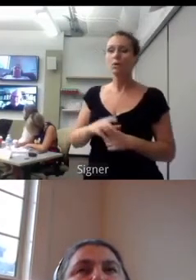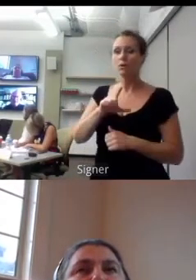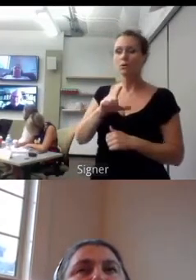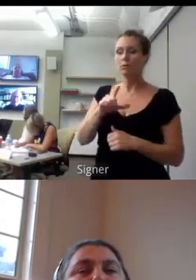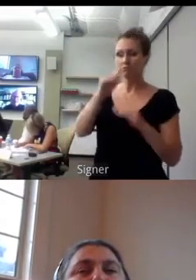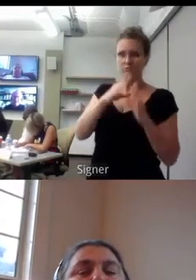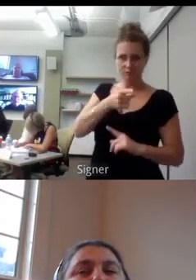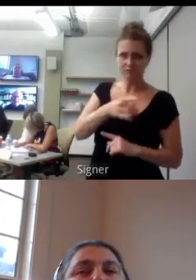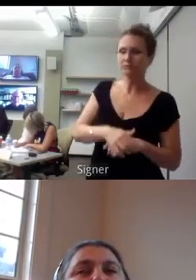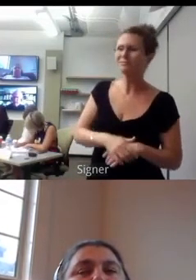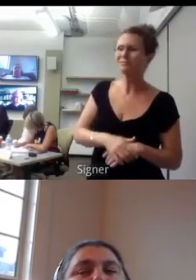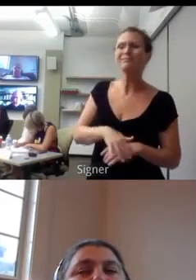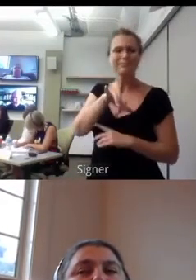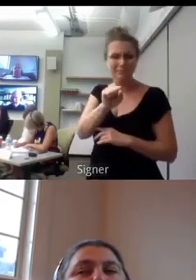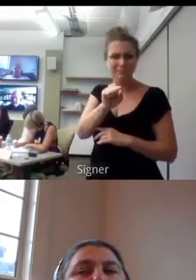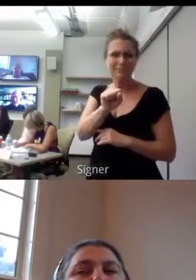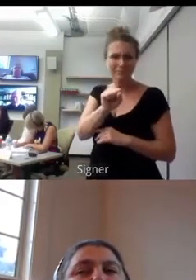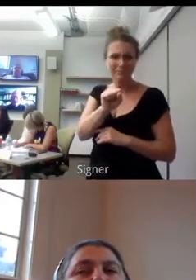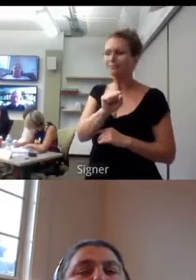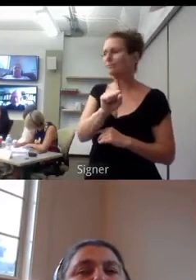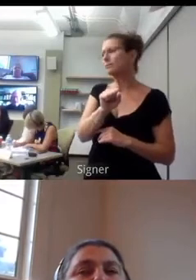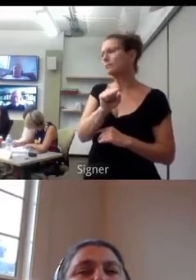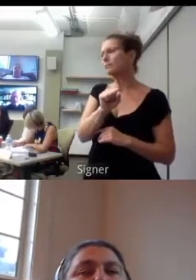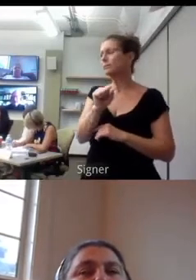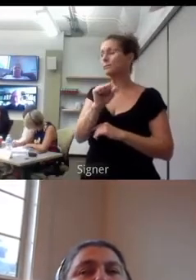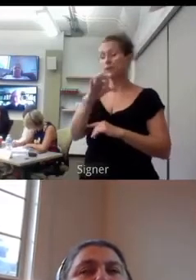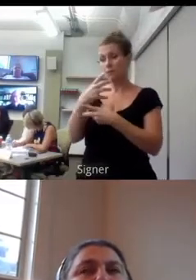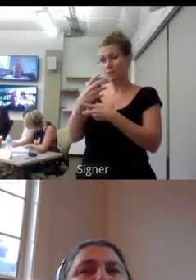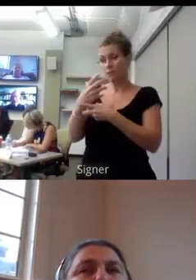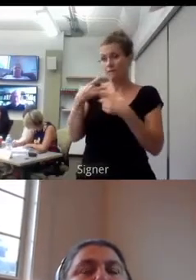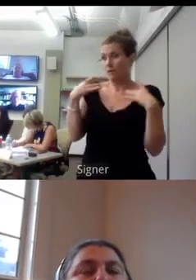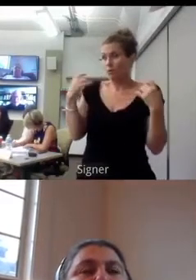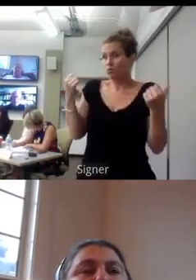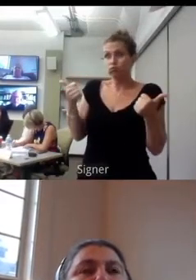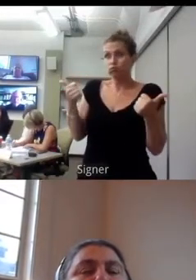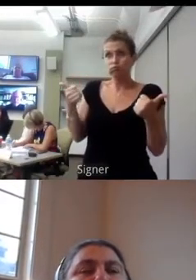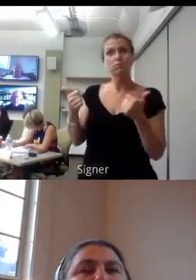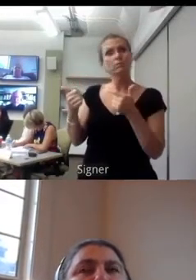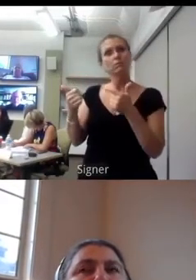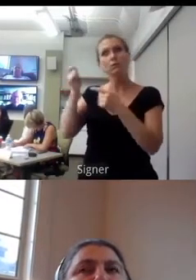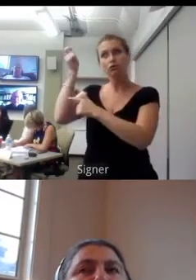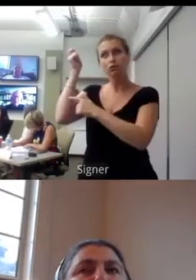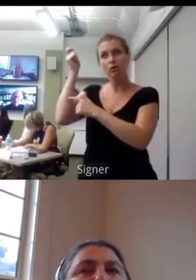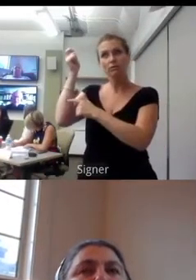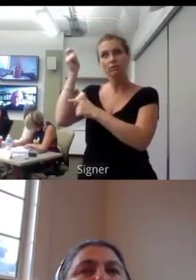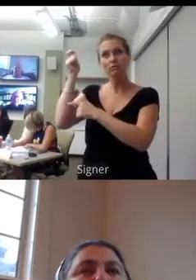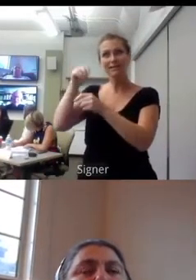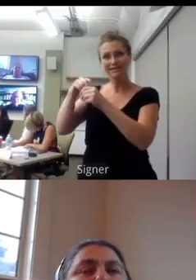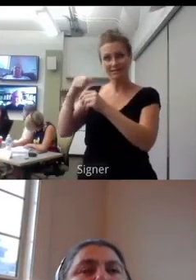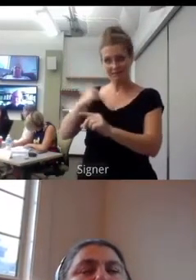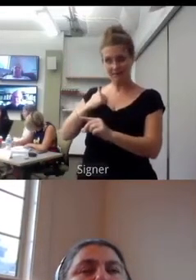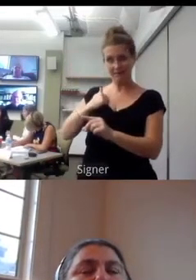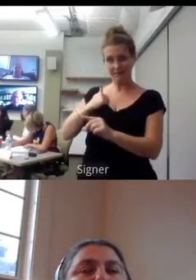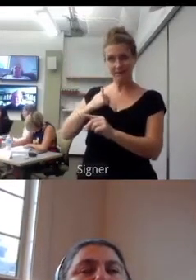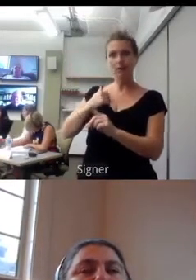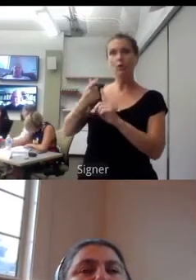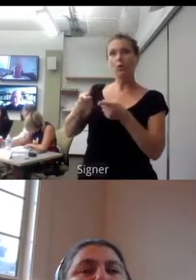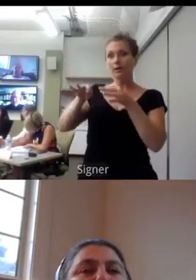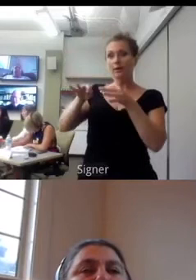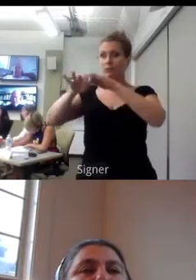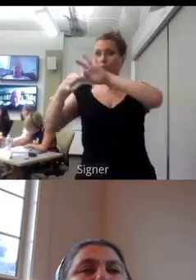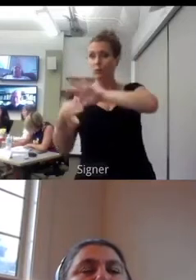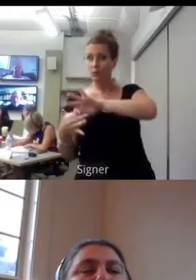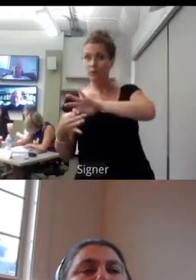are confident the Canadian judges at various levels in interpreting this legislation will just be broad-minded, and they're